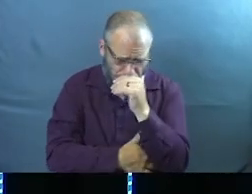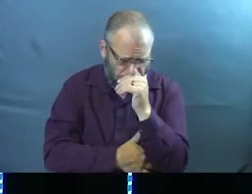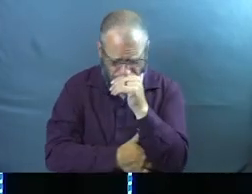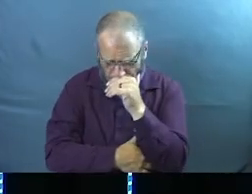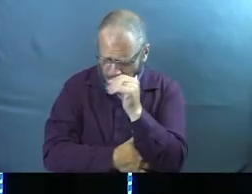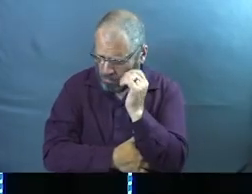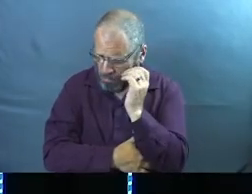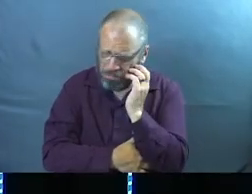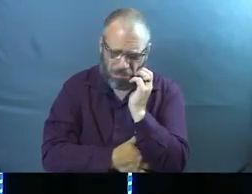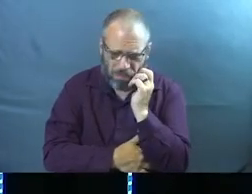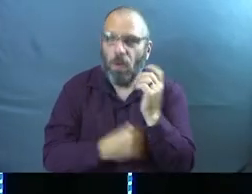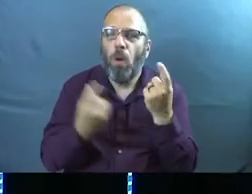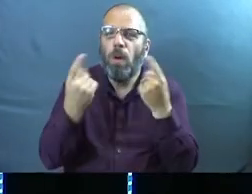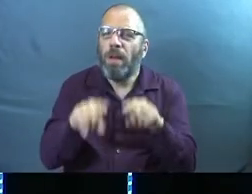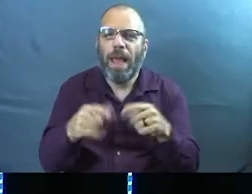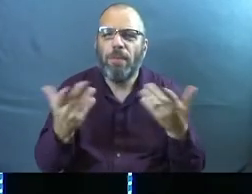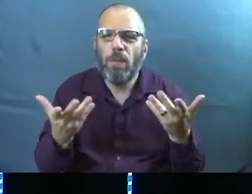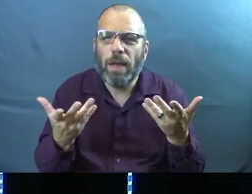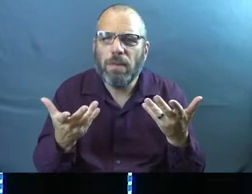What would have happened then?